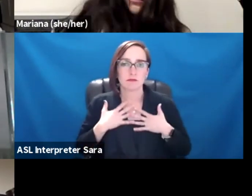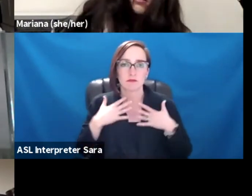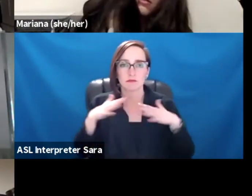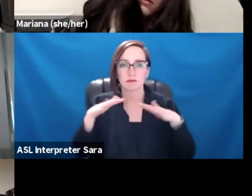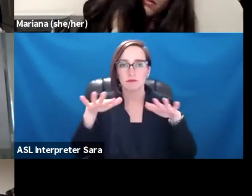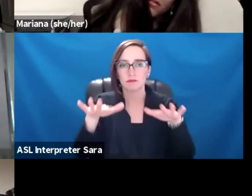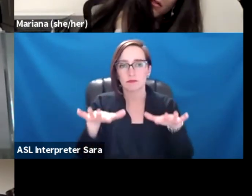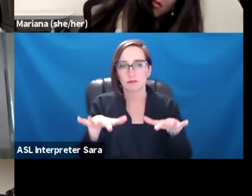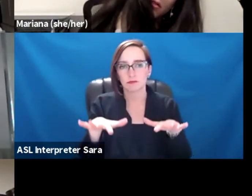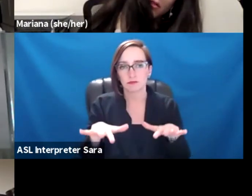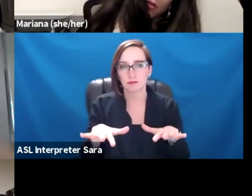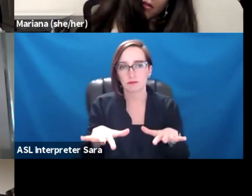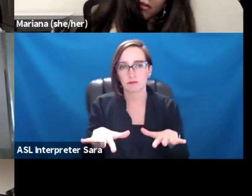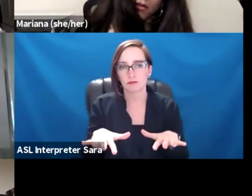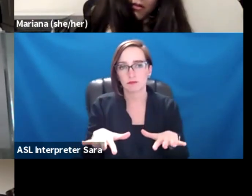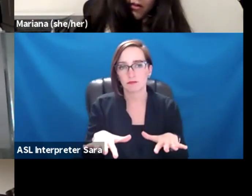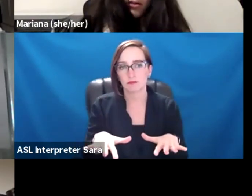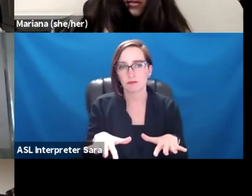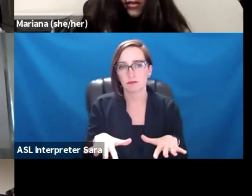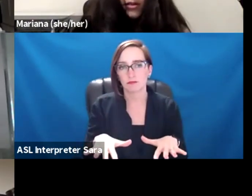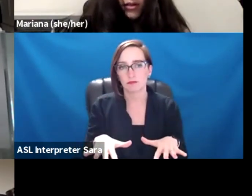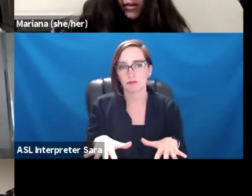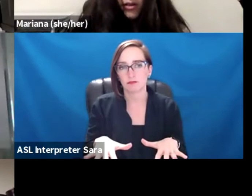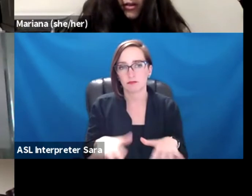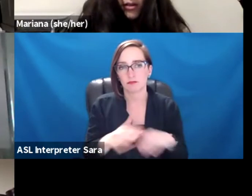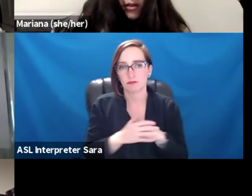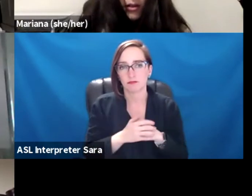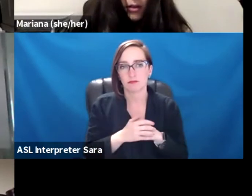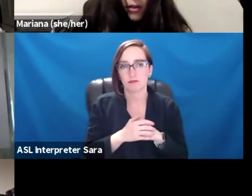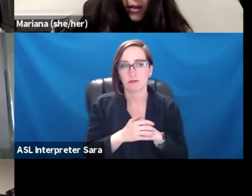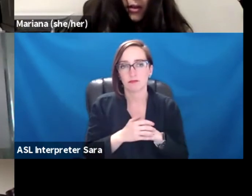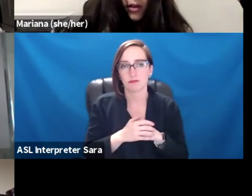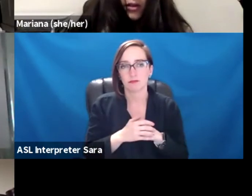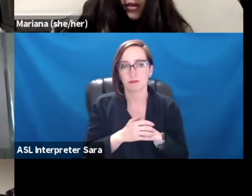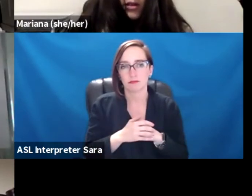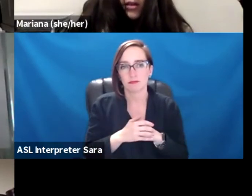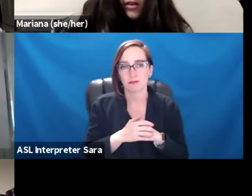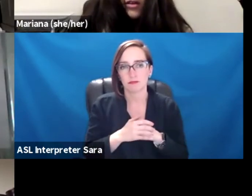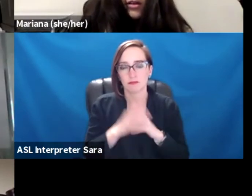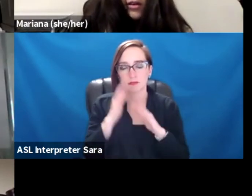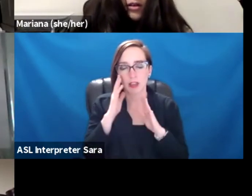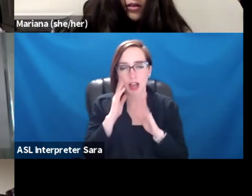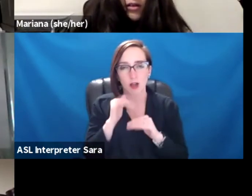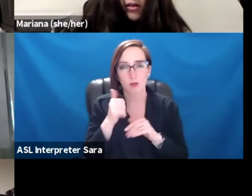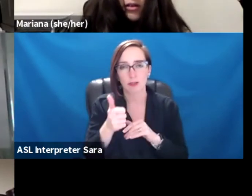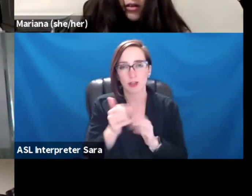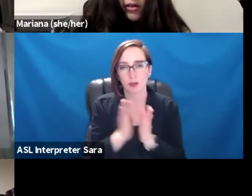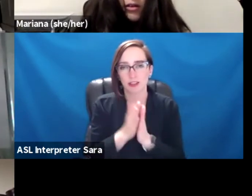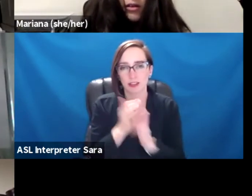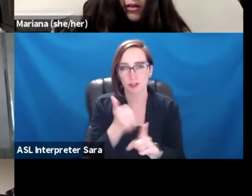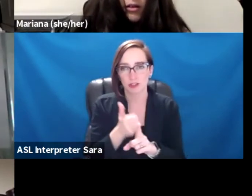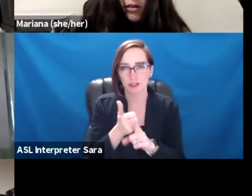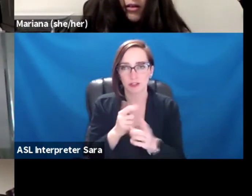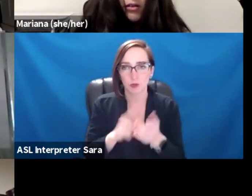May you go the extra step. May you ask yourself, what do I need in this moment?